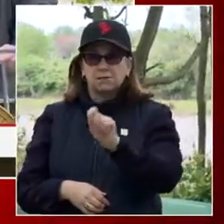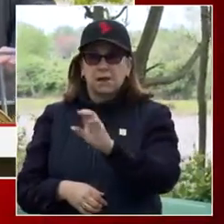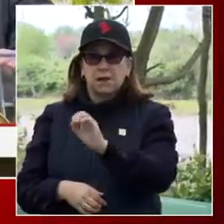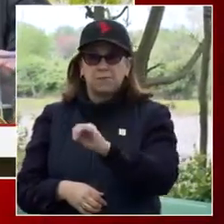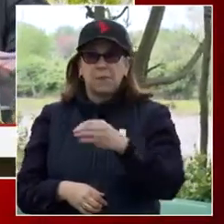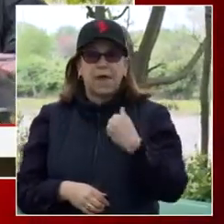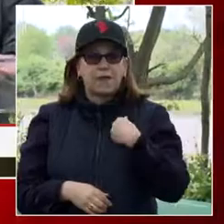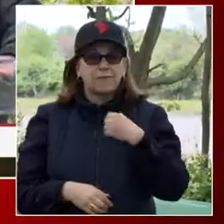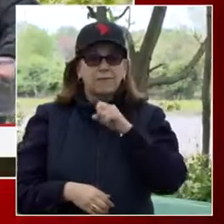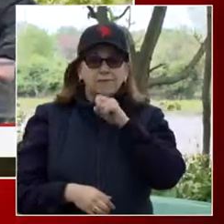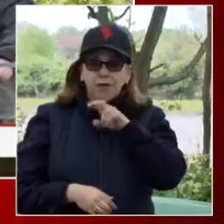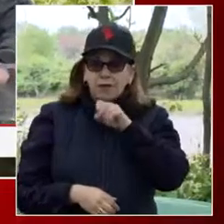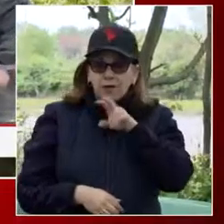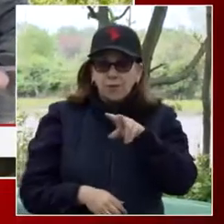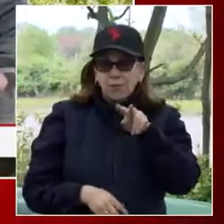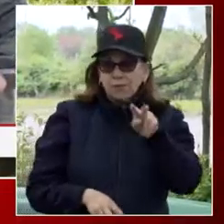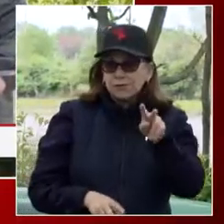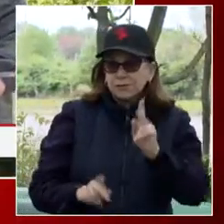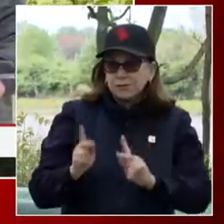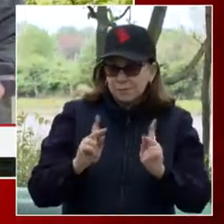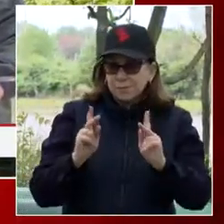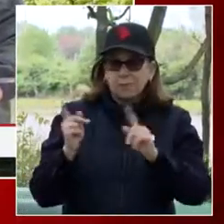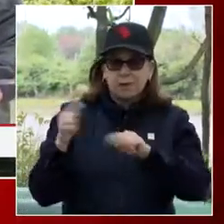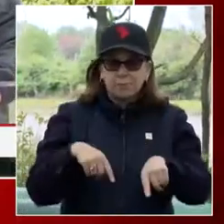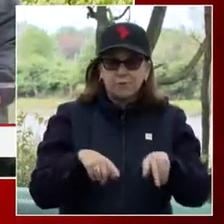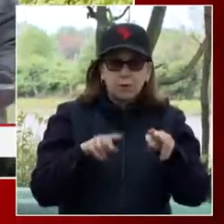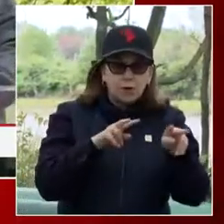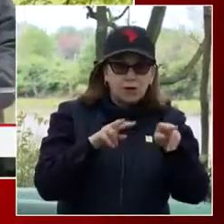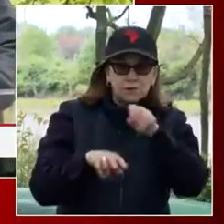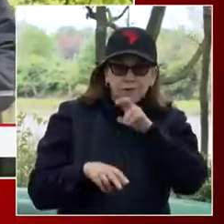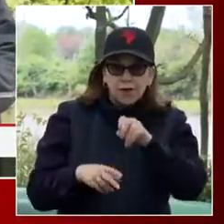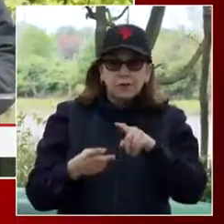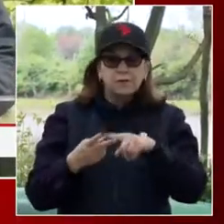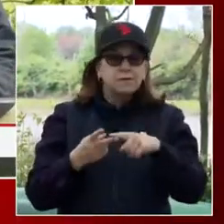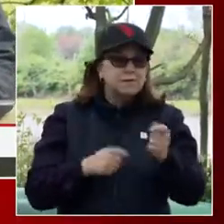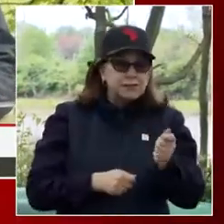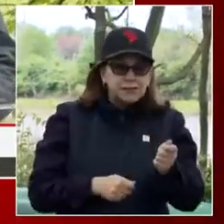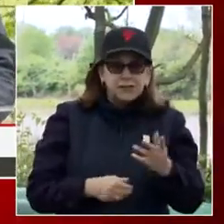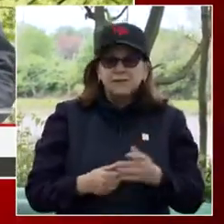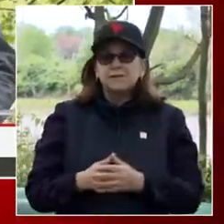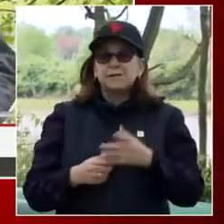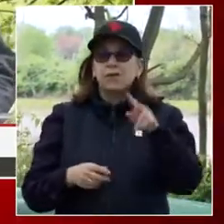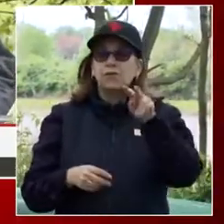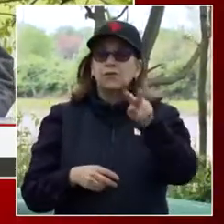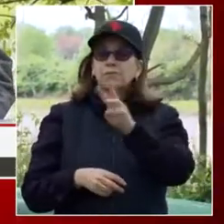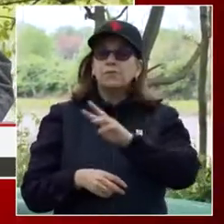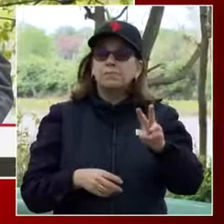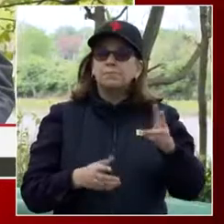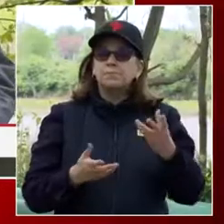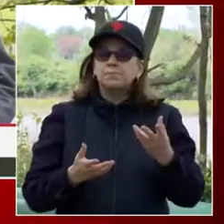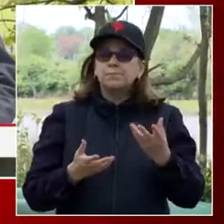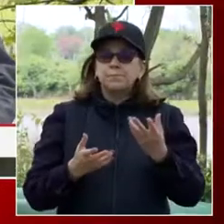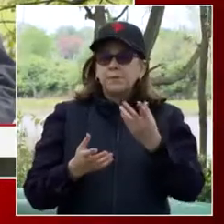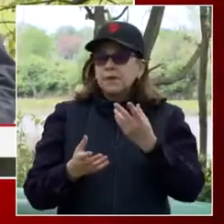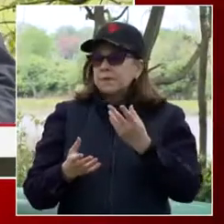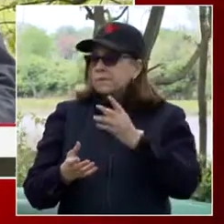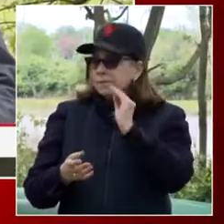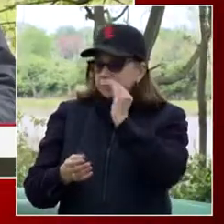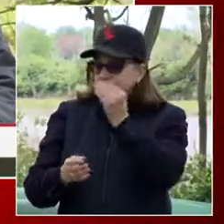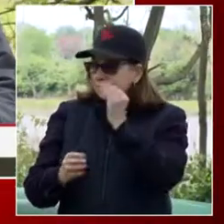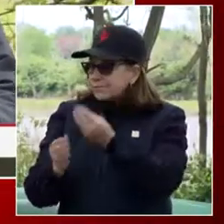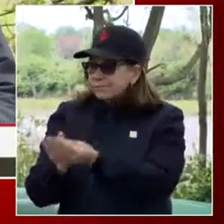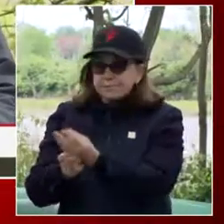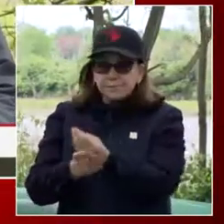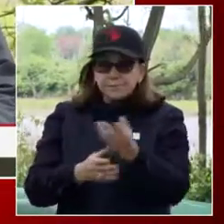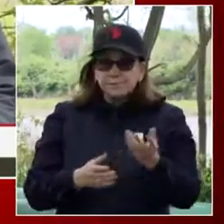fun one, family fishing events, invasive plant removals, Anacostia green boats, and every now and